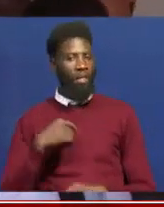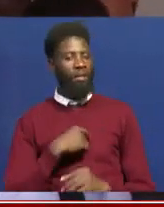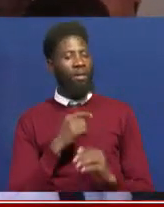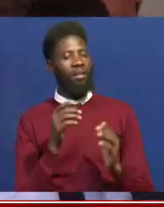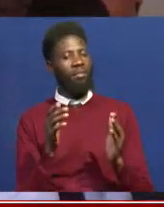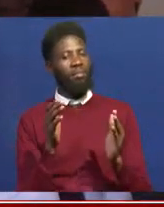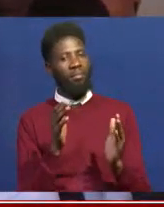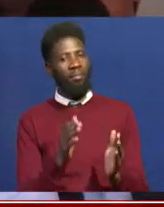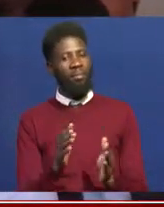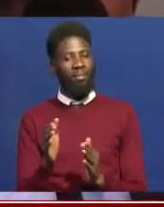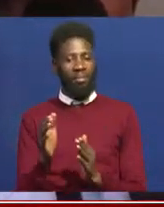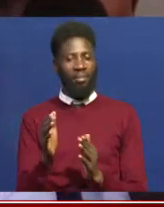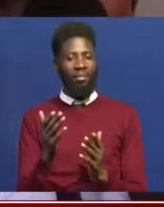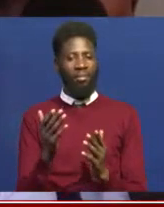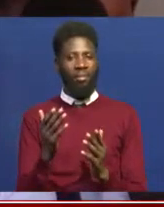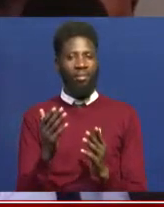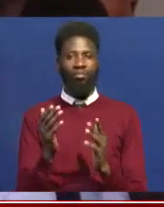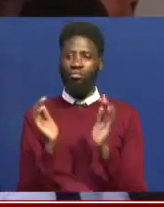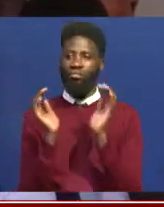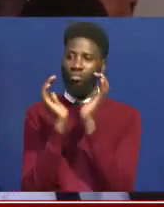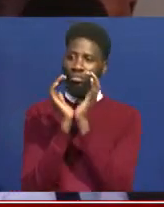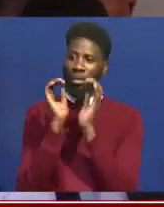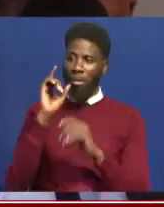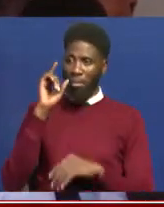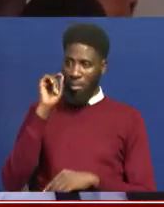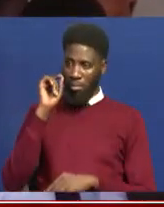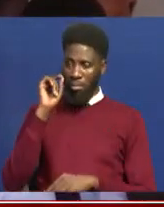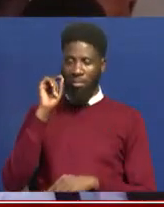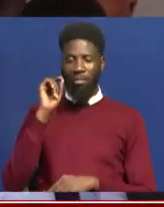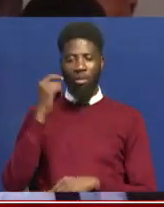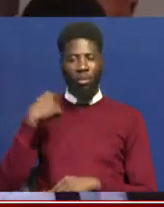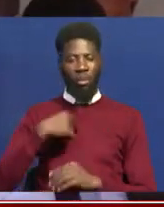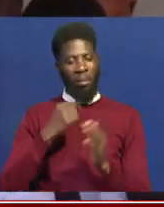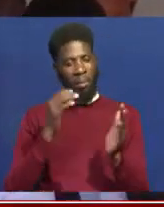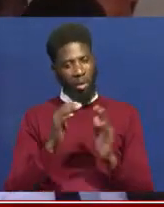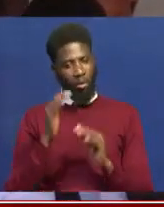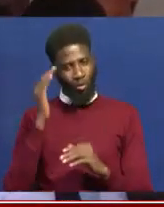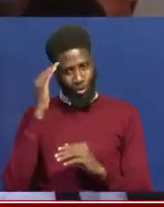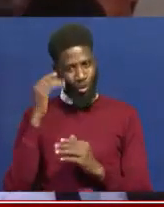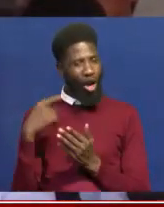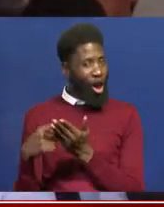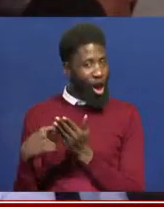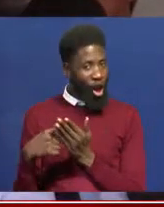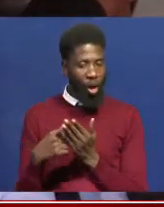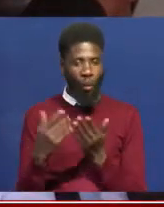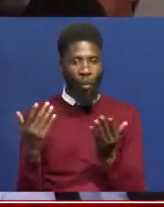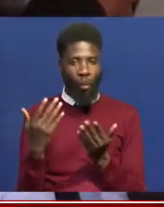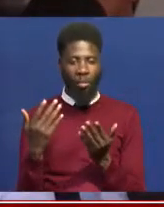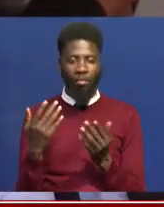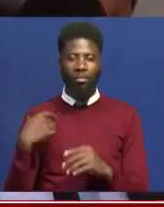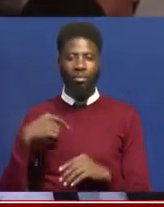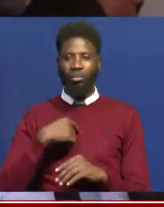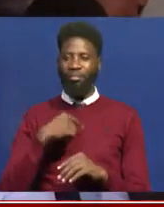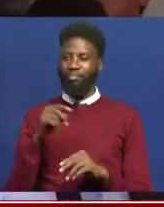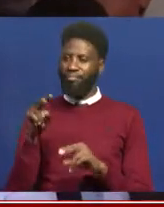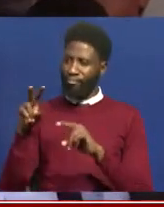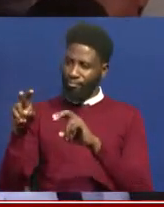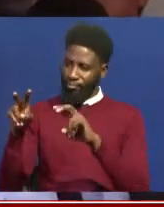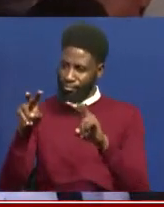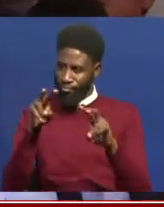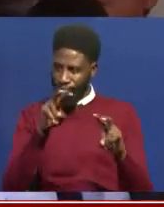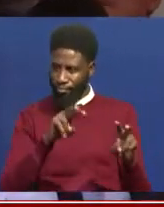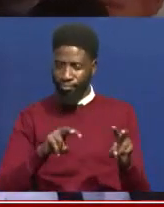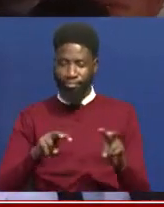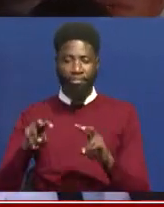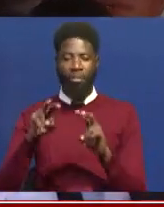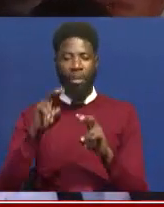have made plans. I know there has been debate on the location of this project, and we have looked at Mombasa, and I'm